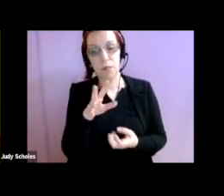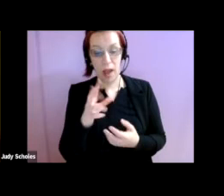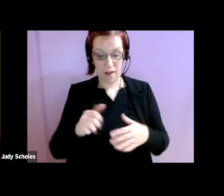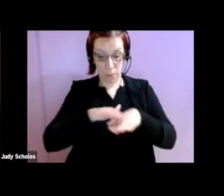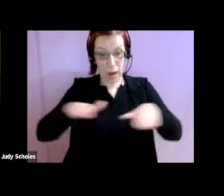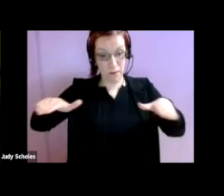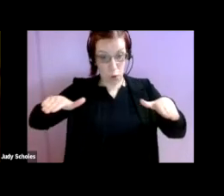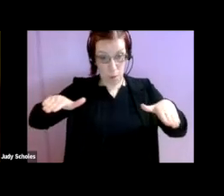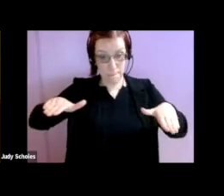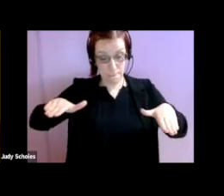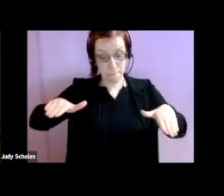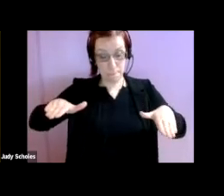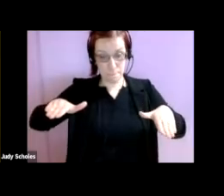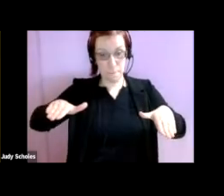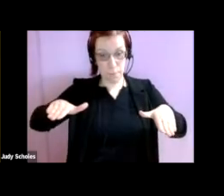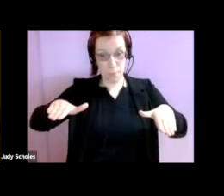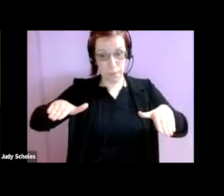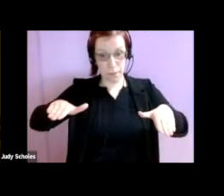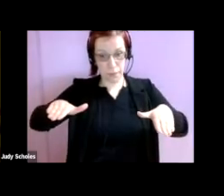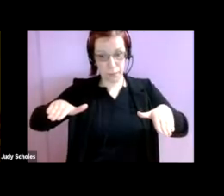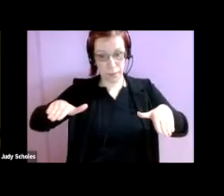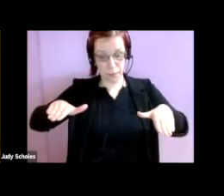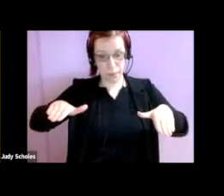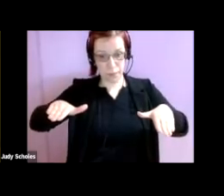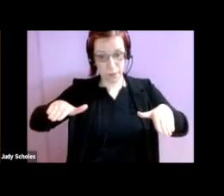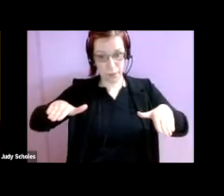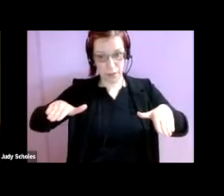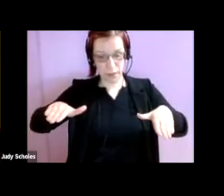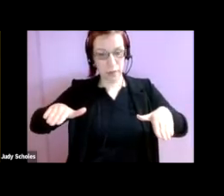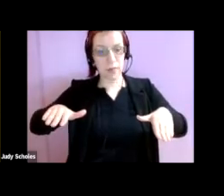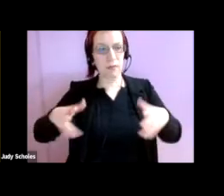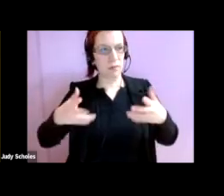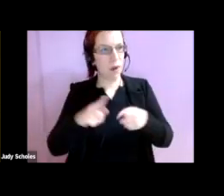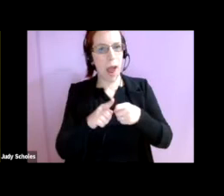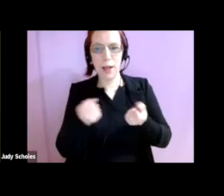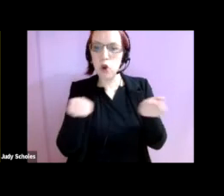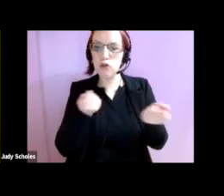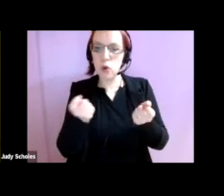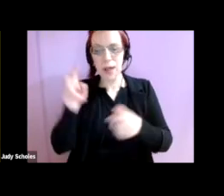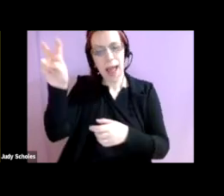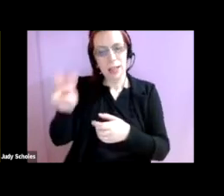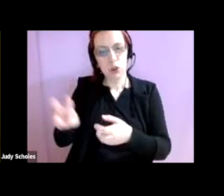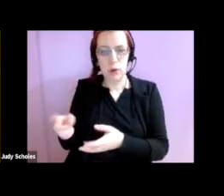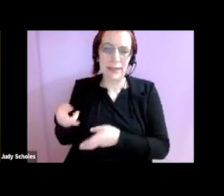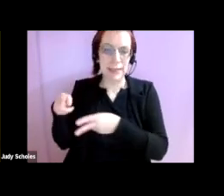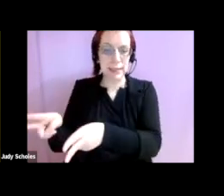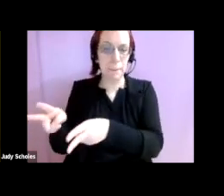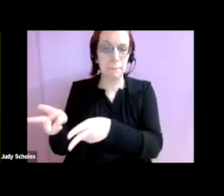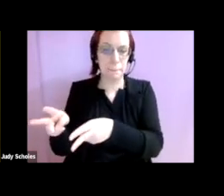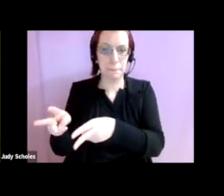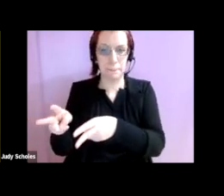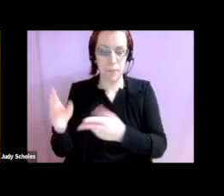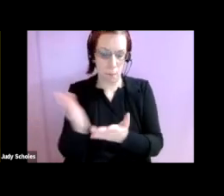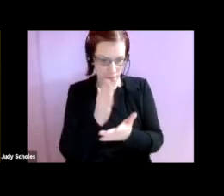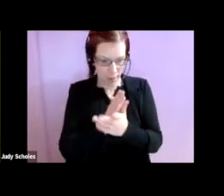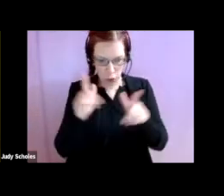platforms which are servo controlled. They're electronic control systems that keep them